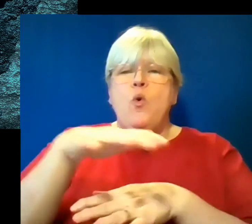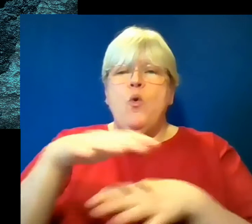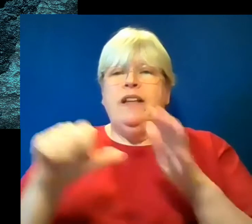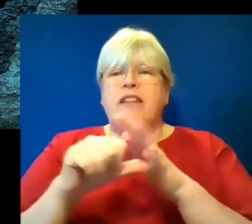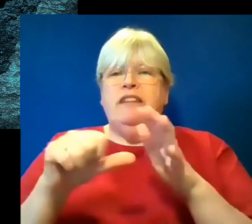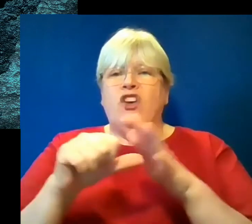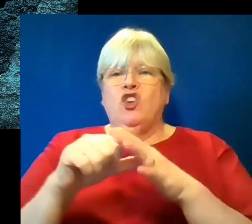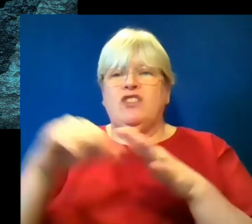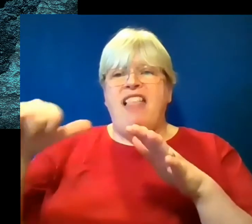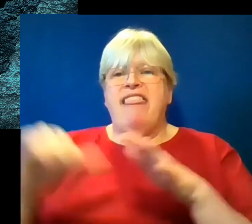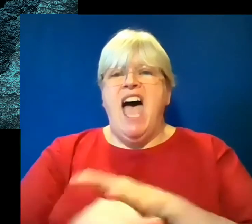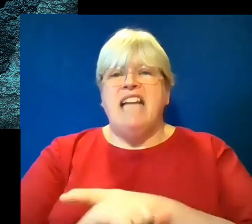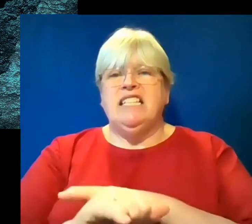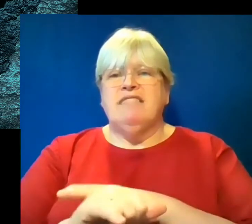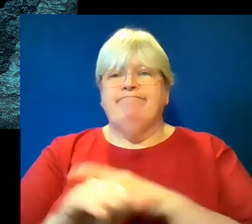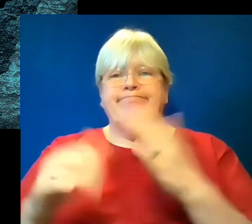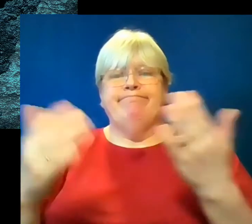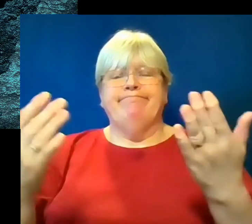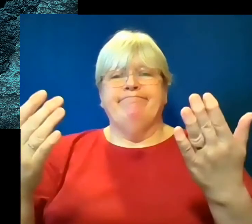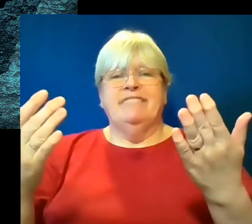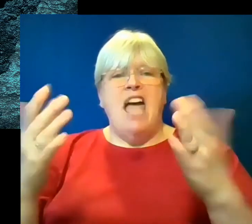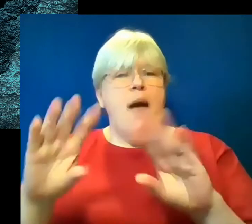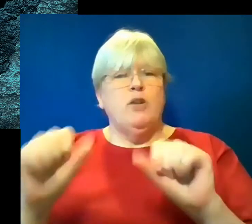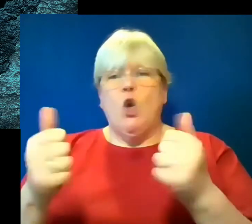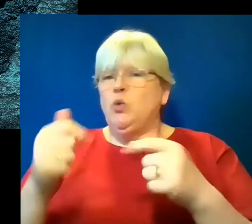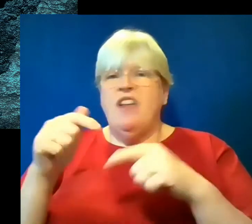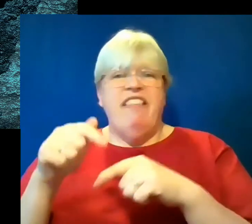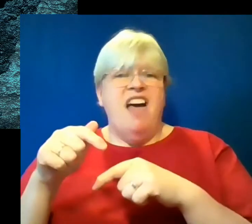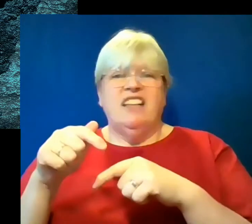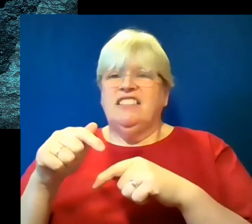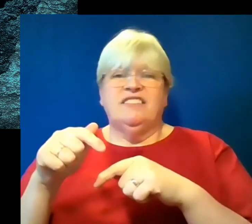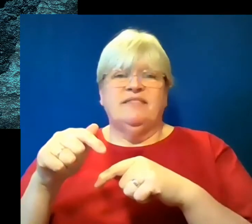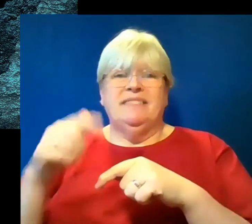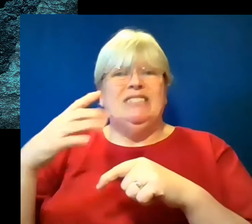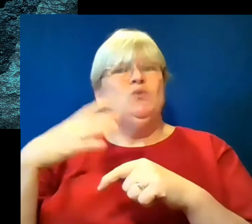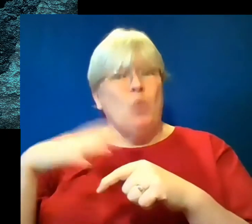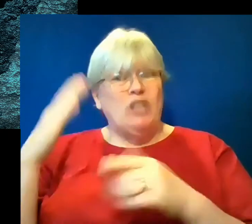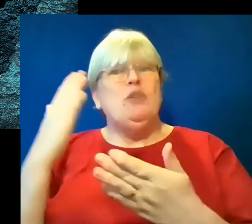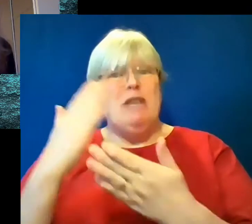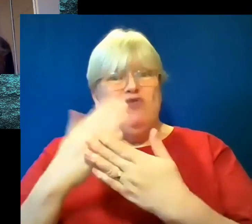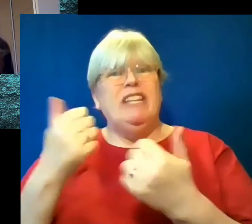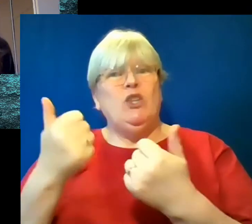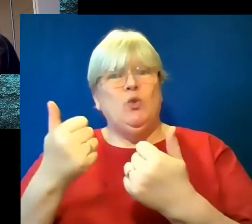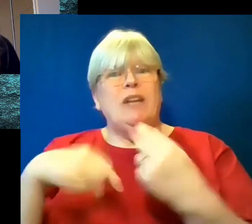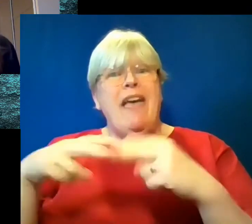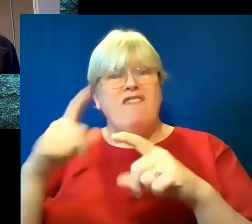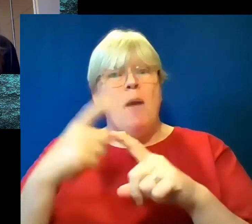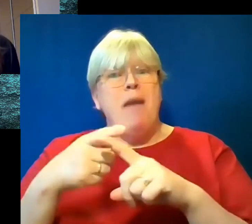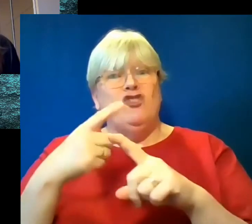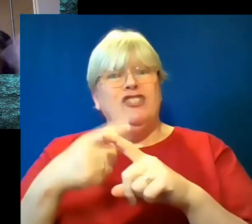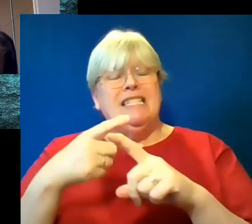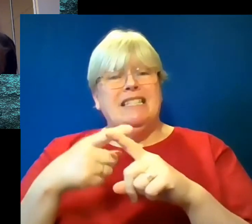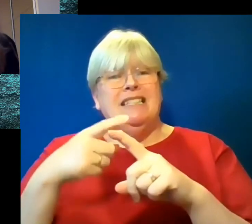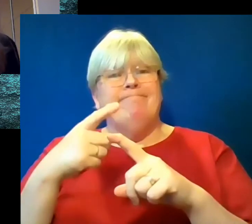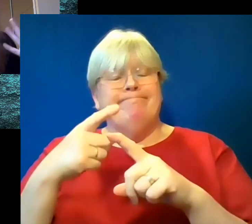is landing. And that is the bit I am not very good at. And that is the bit that you want to be good at in an emergency. So